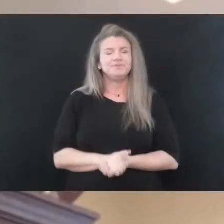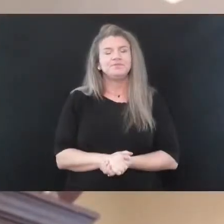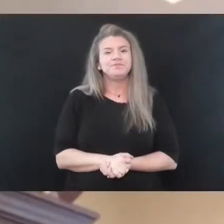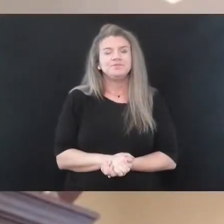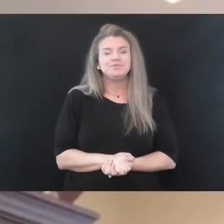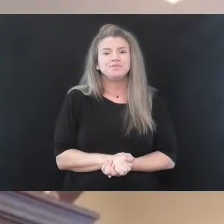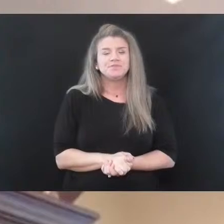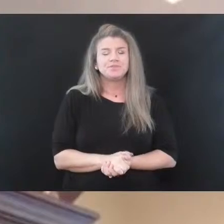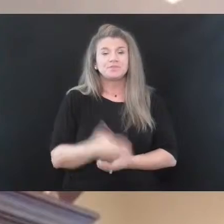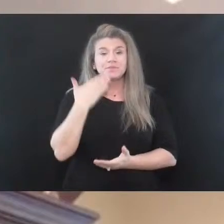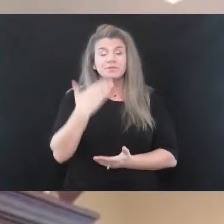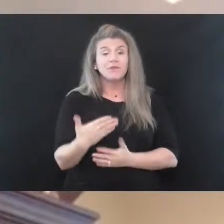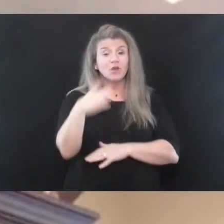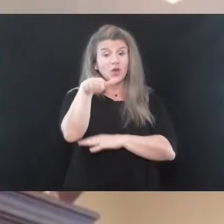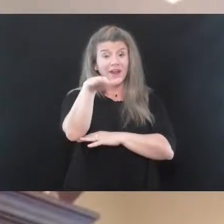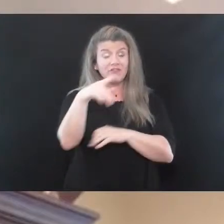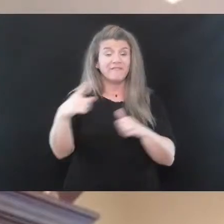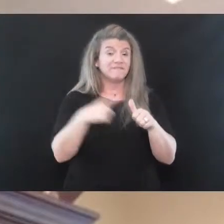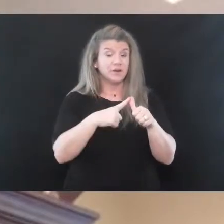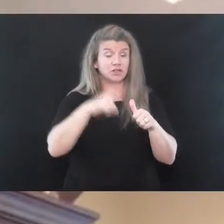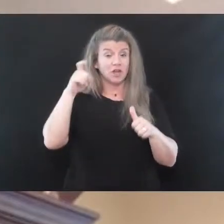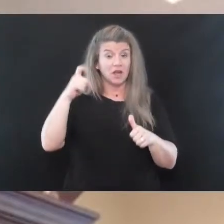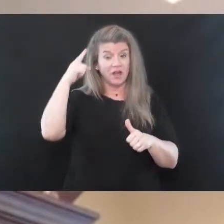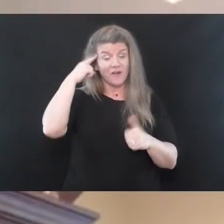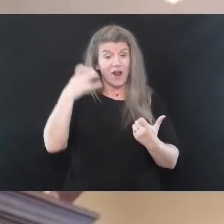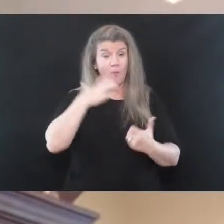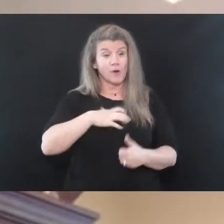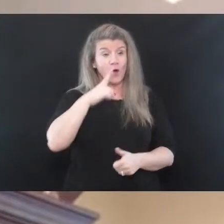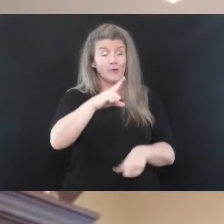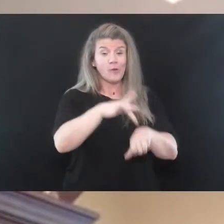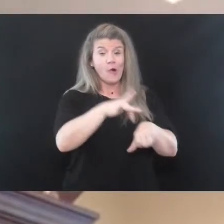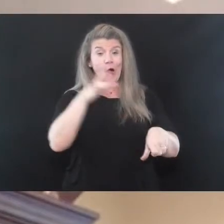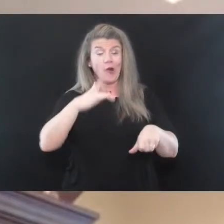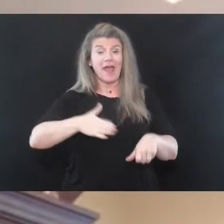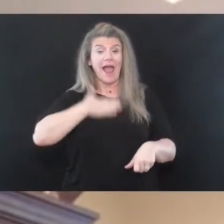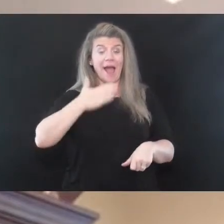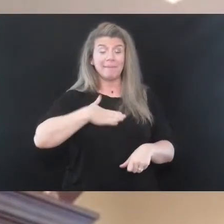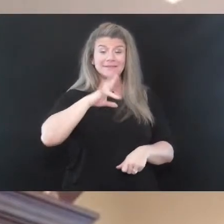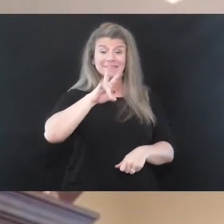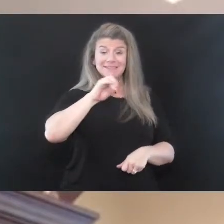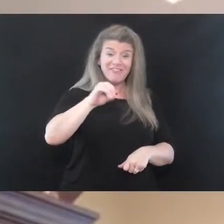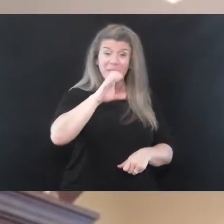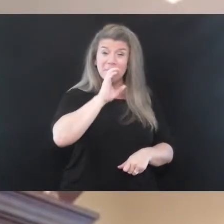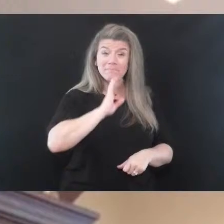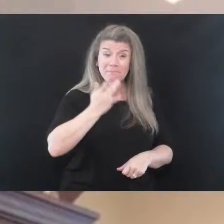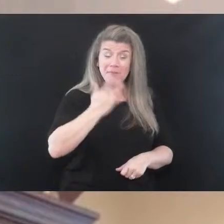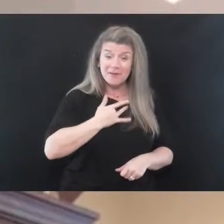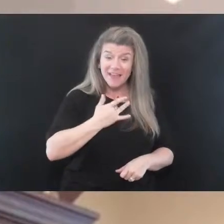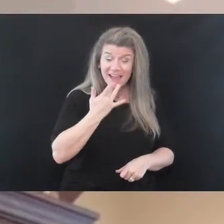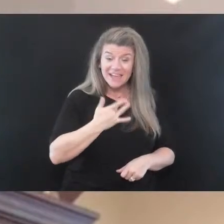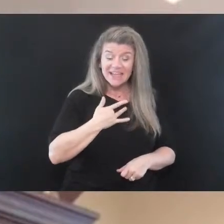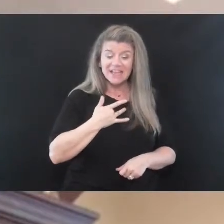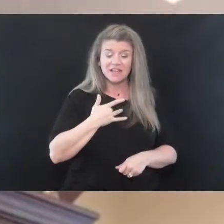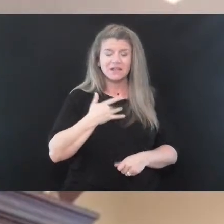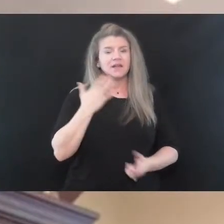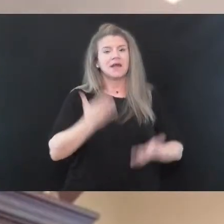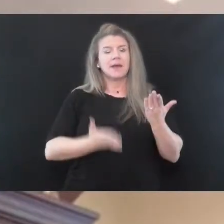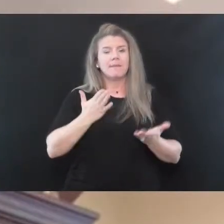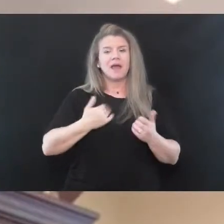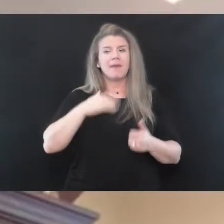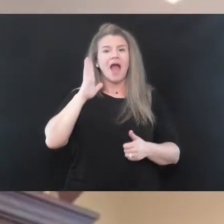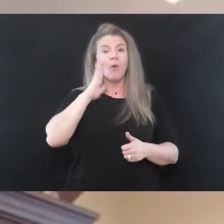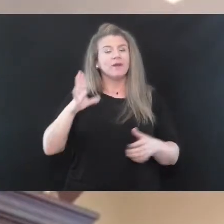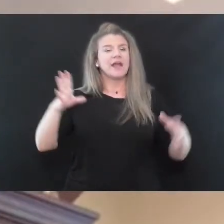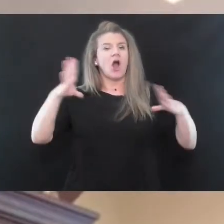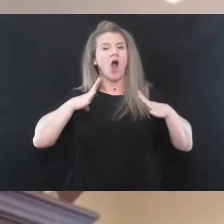Good afternoon. First, Governor, I want to wish you an early happy 70th birthday. Maybe I'll just take